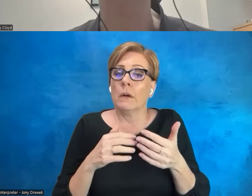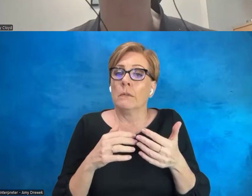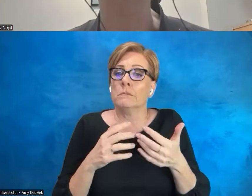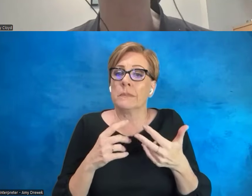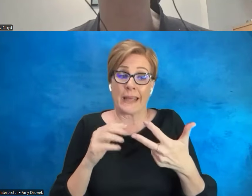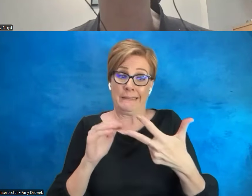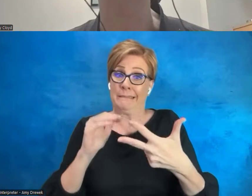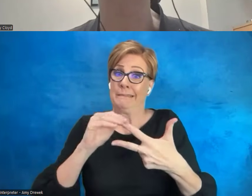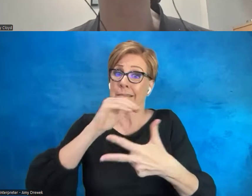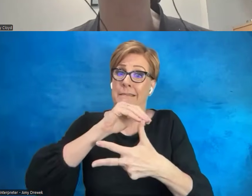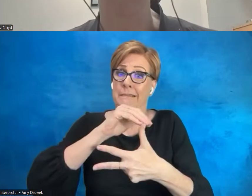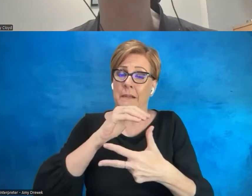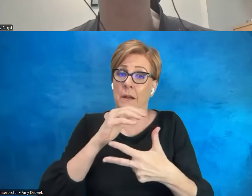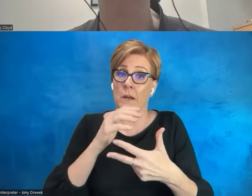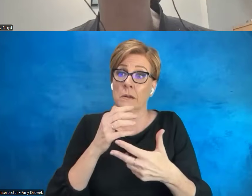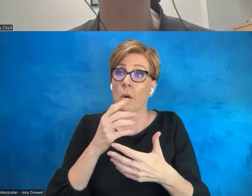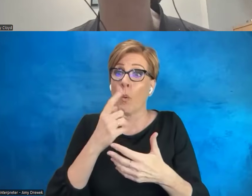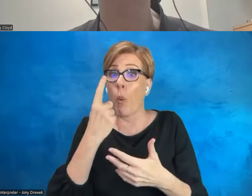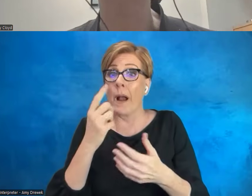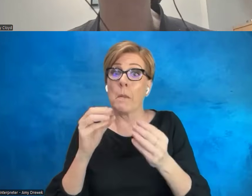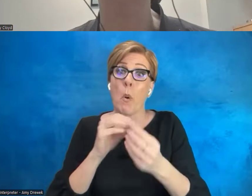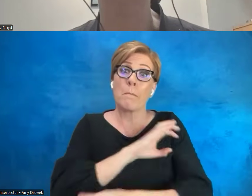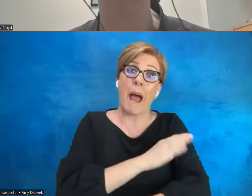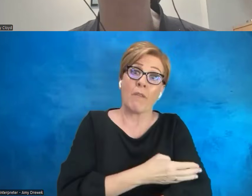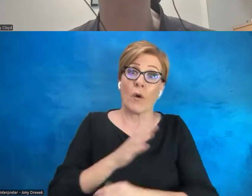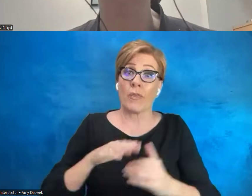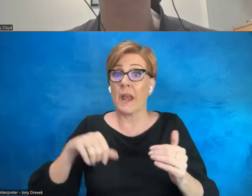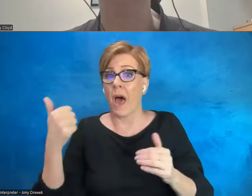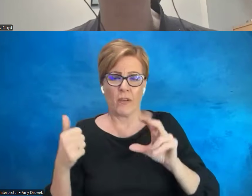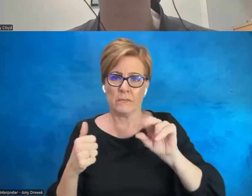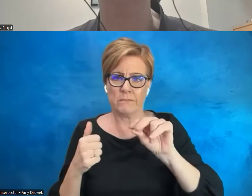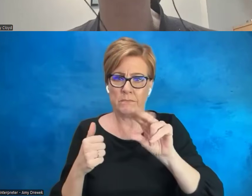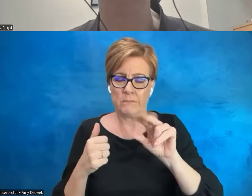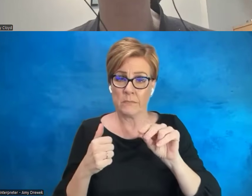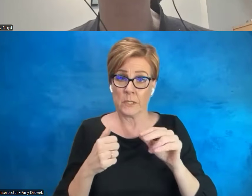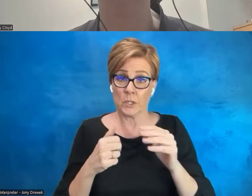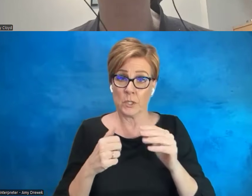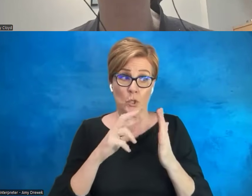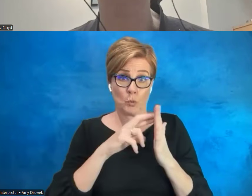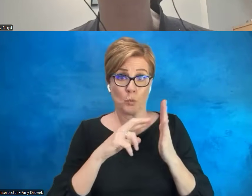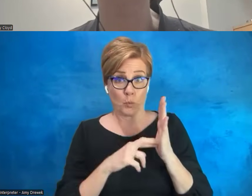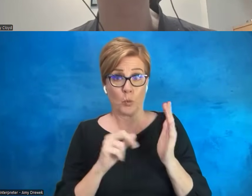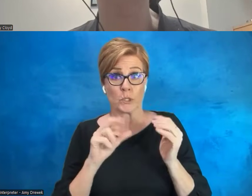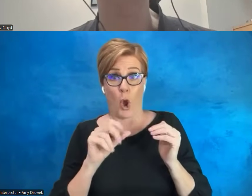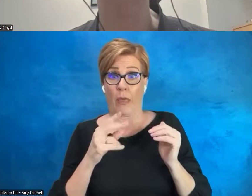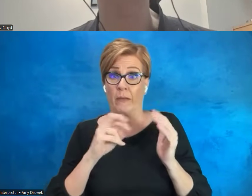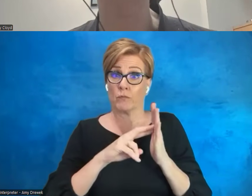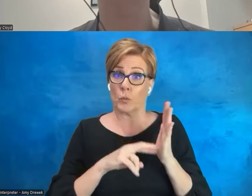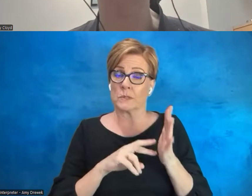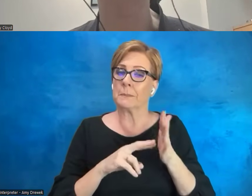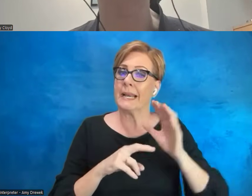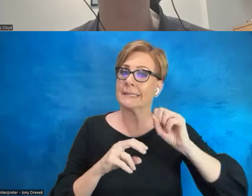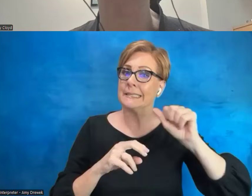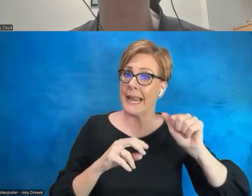assistance, because the rules are the rules, and SSA is supposed to answer based on the rules.